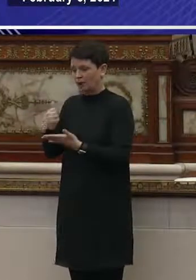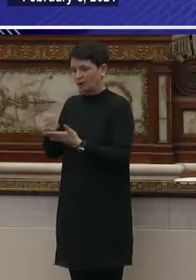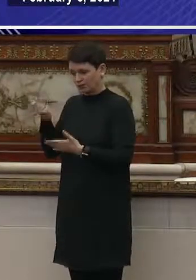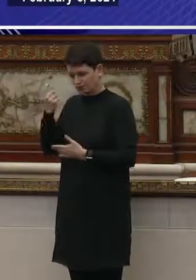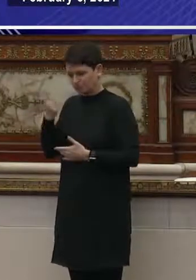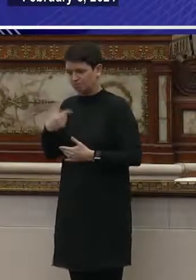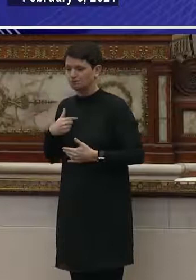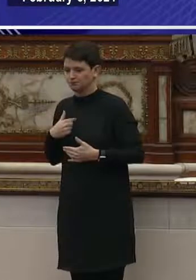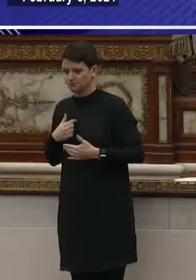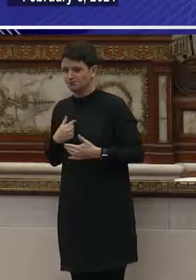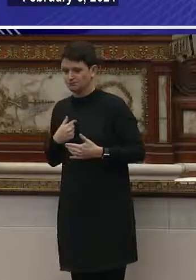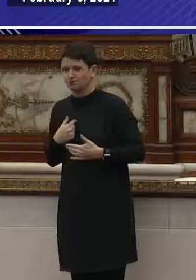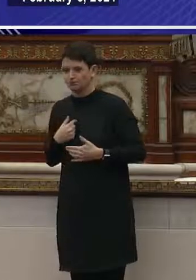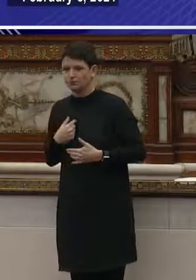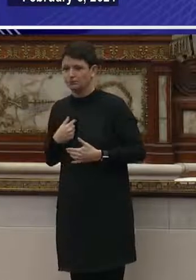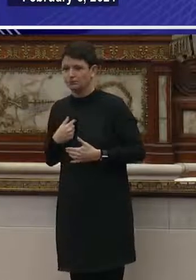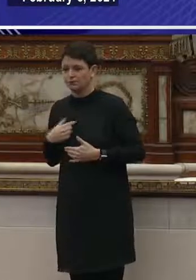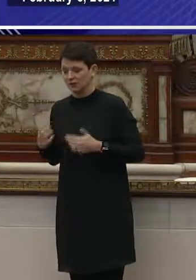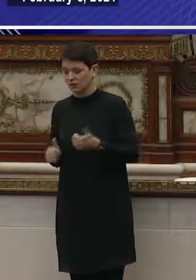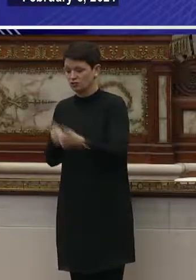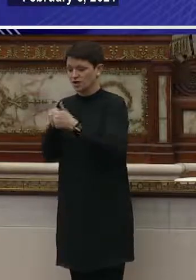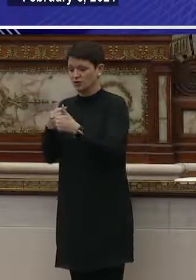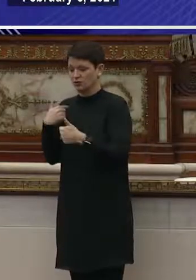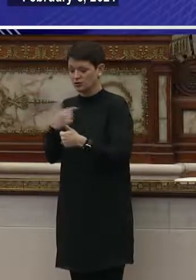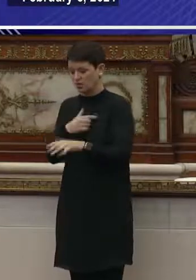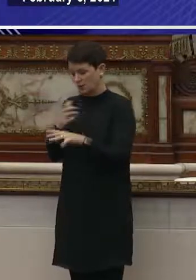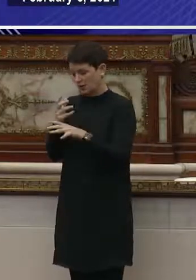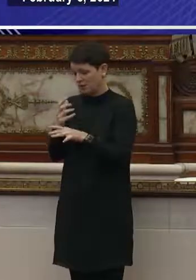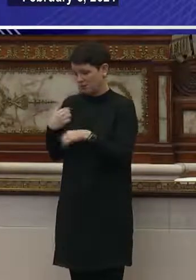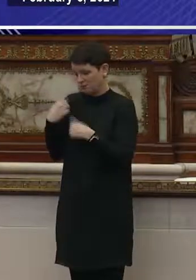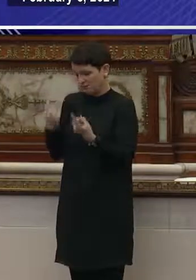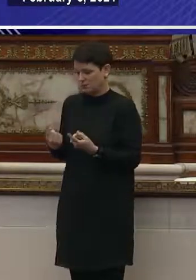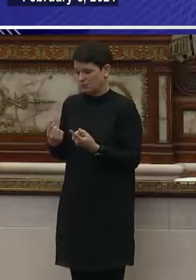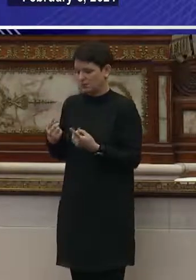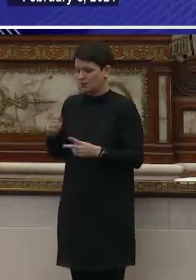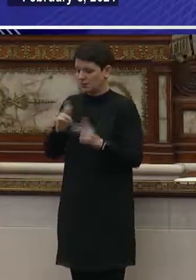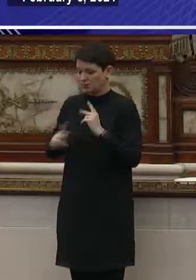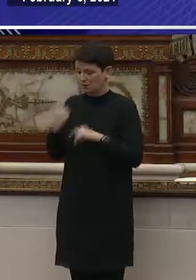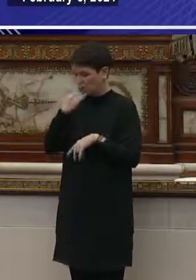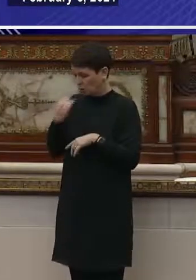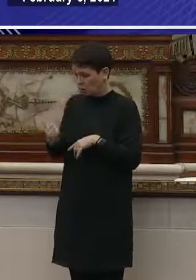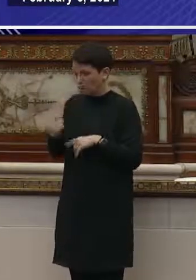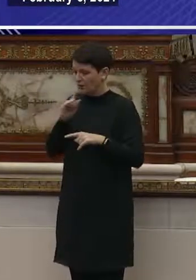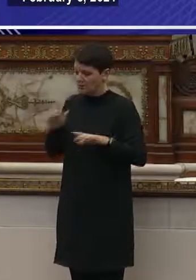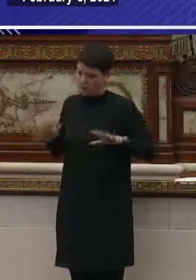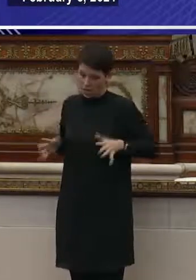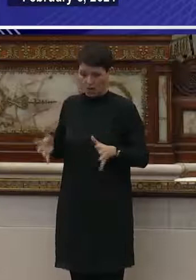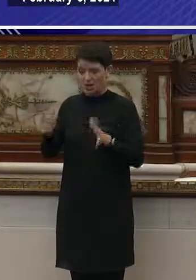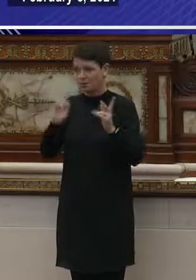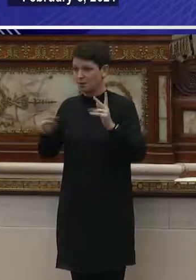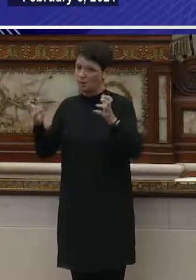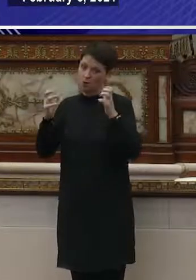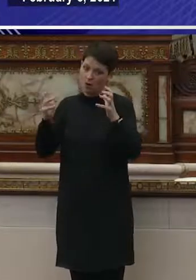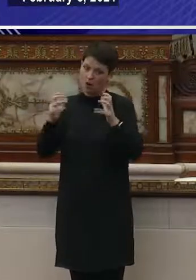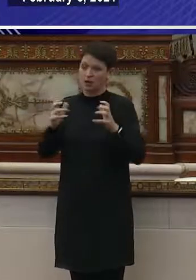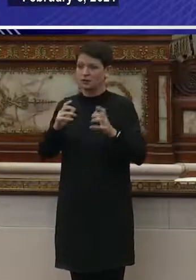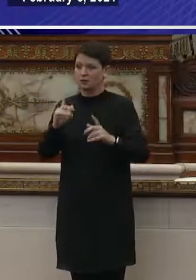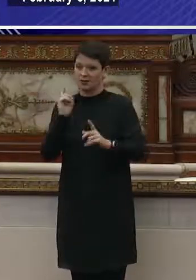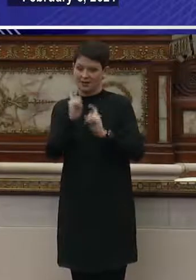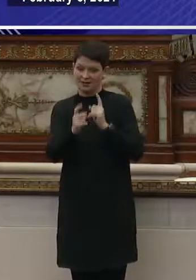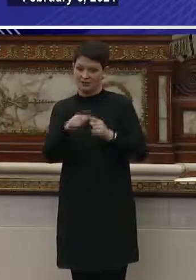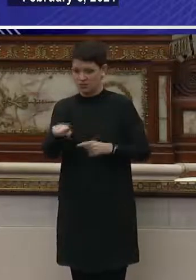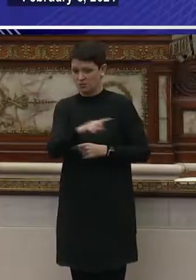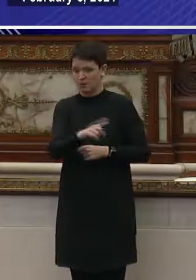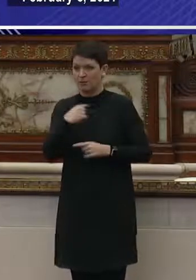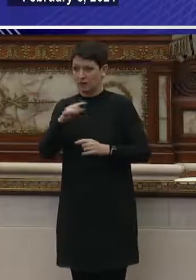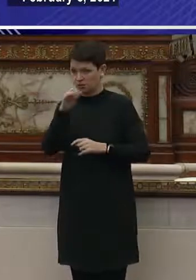because the challenges that we receive, and when people call, obviously they're in a panic. The people who want it, we have to get it to them. And I just